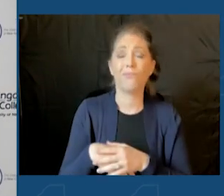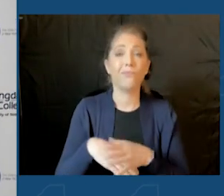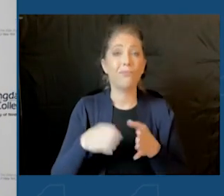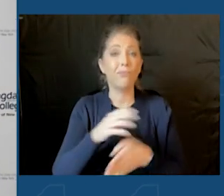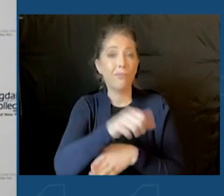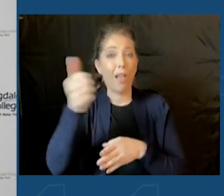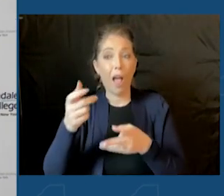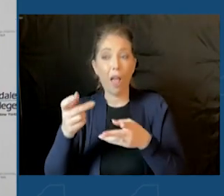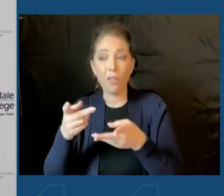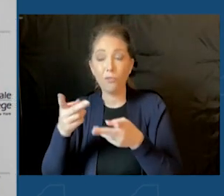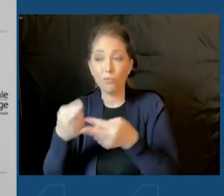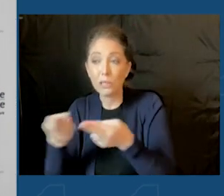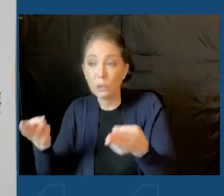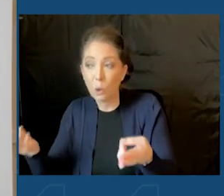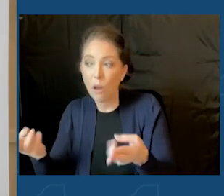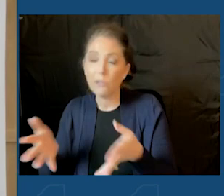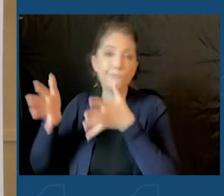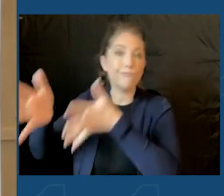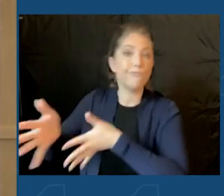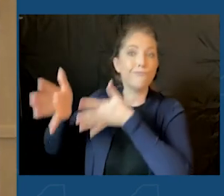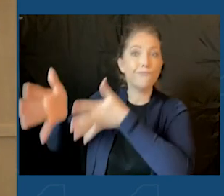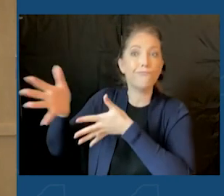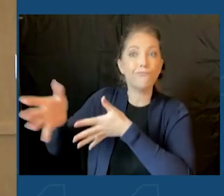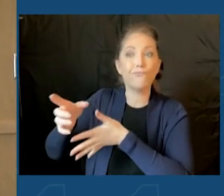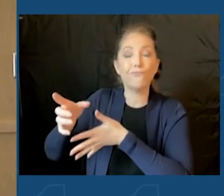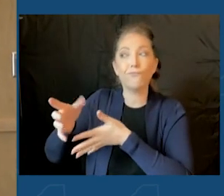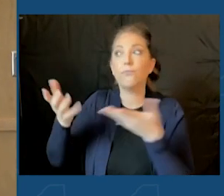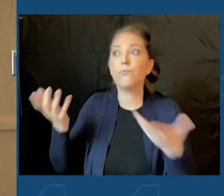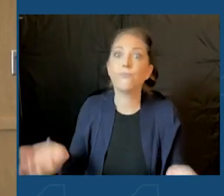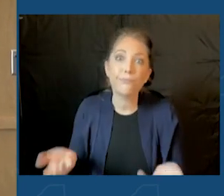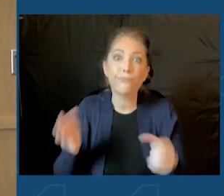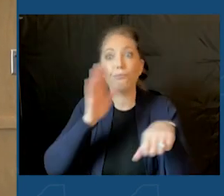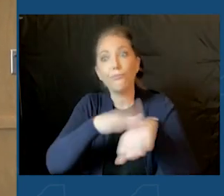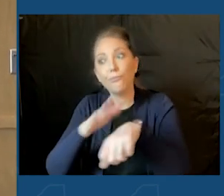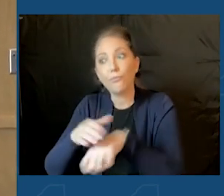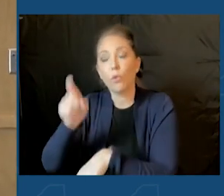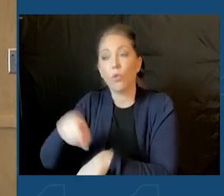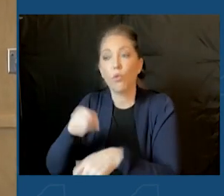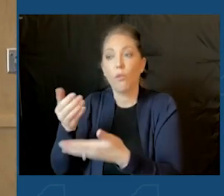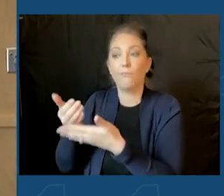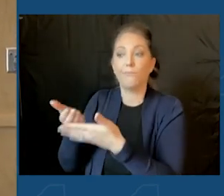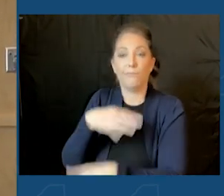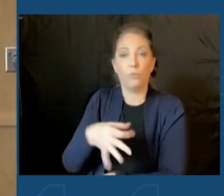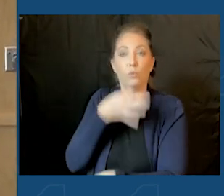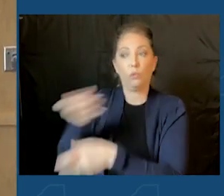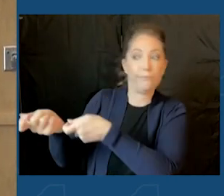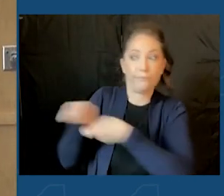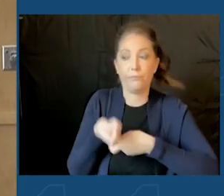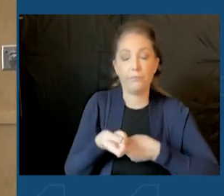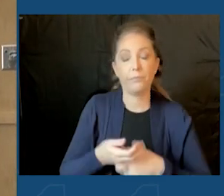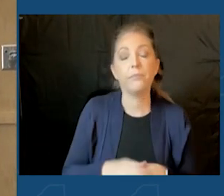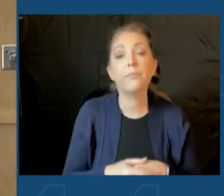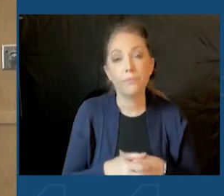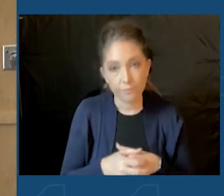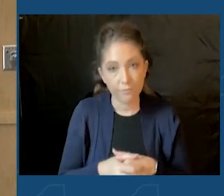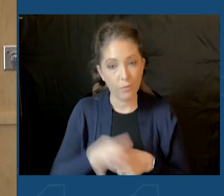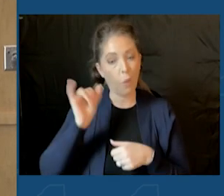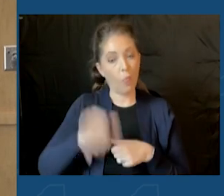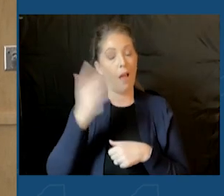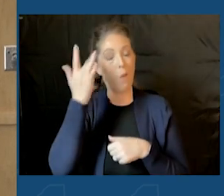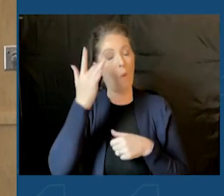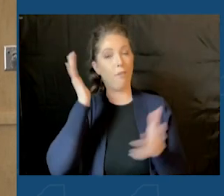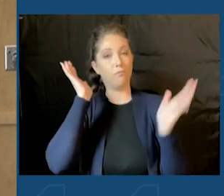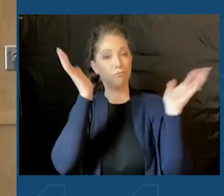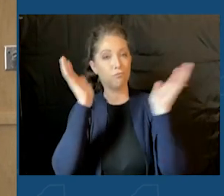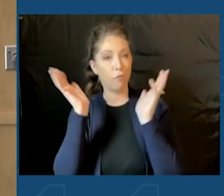were not needed at the time, and they should have been here sooner. That is a conversation I'm having today on this beautiful day, saying I don't want to